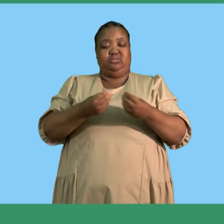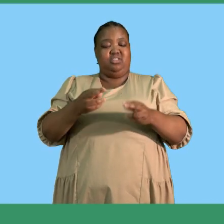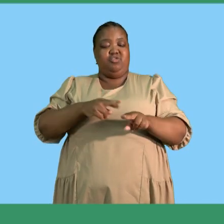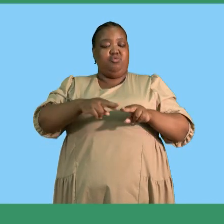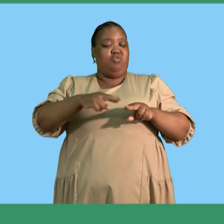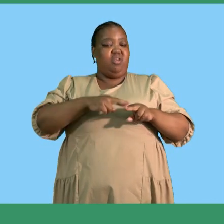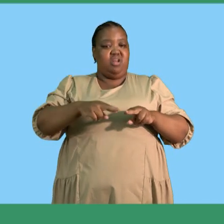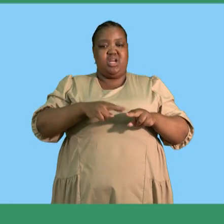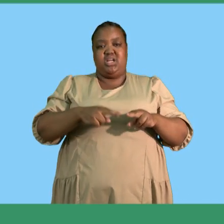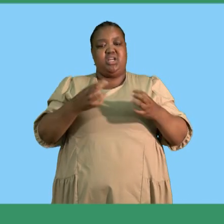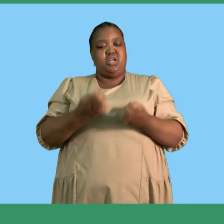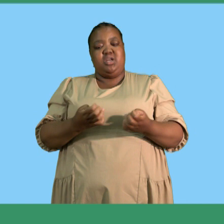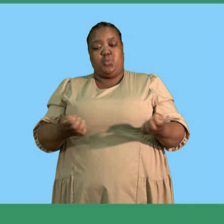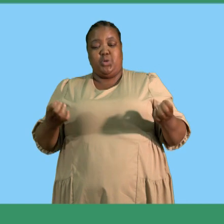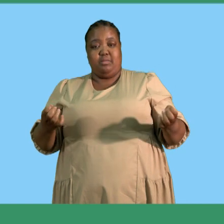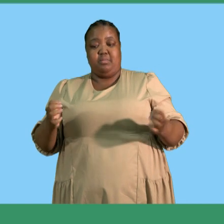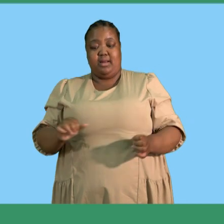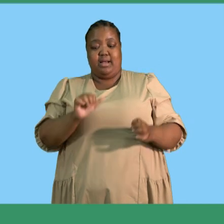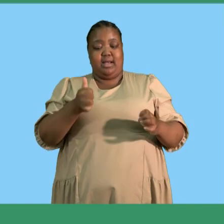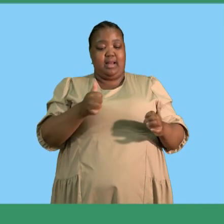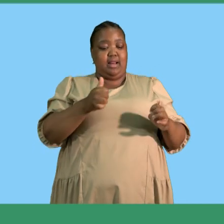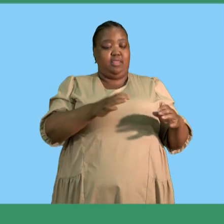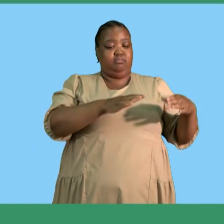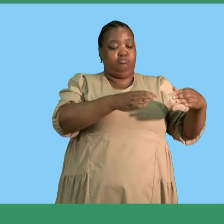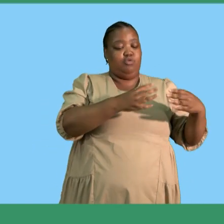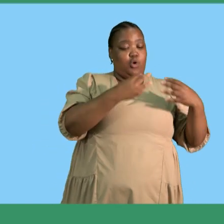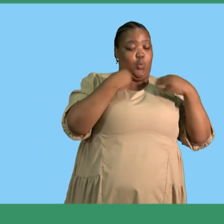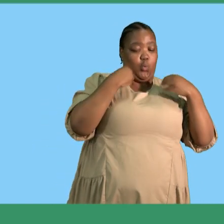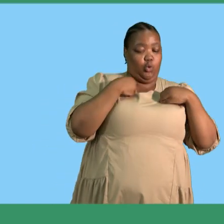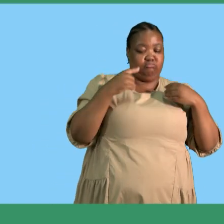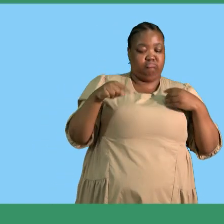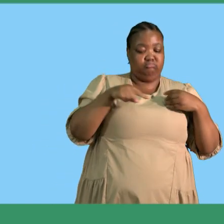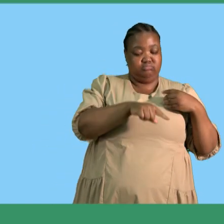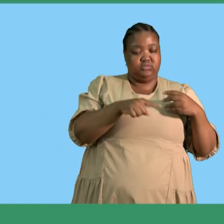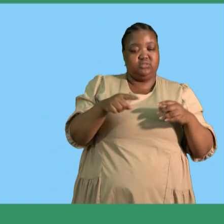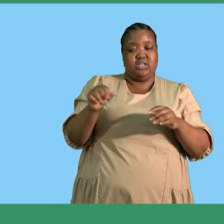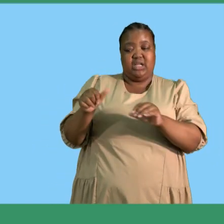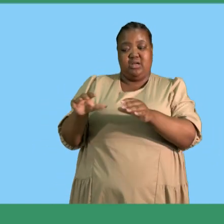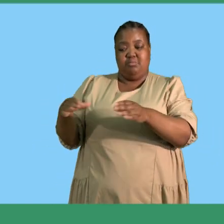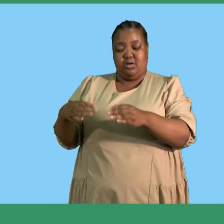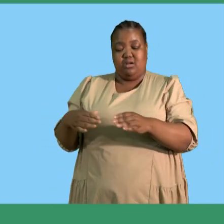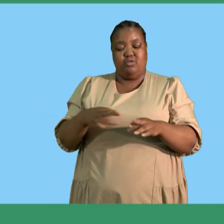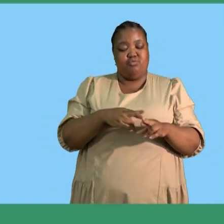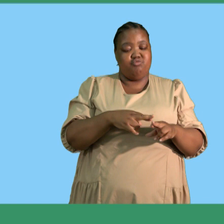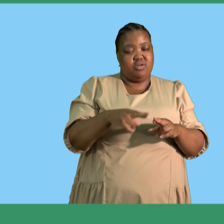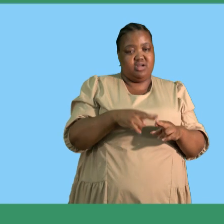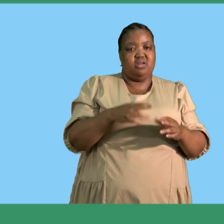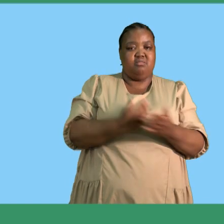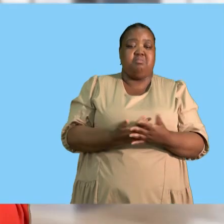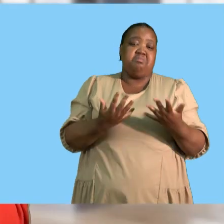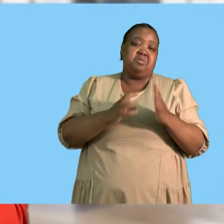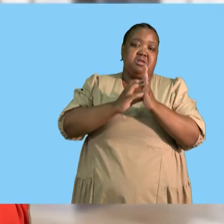goods, such as equipment owned by another party. So I will lease my car to you, for